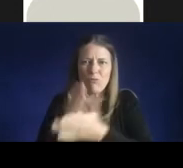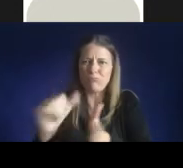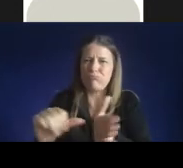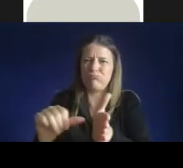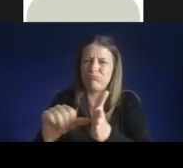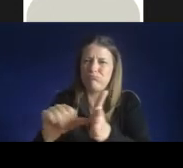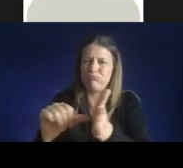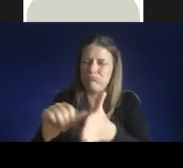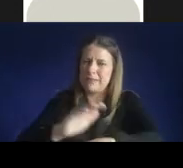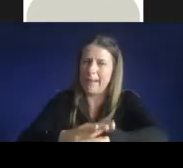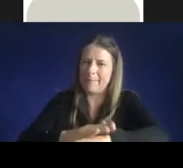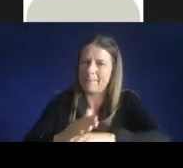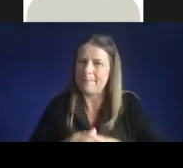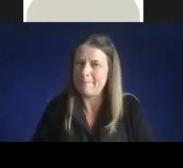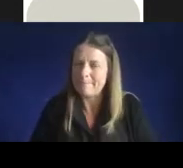more.